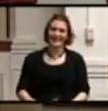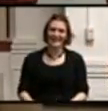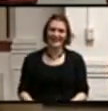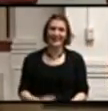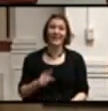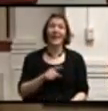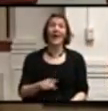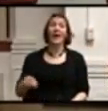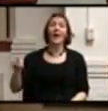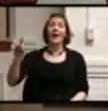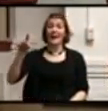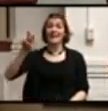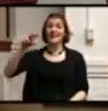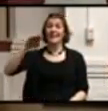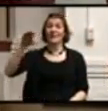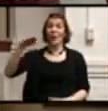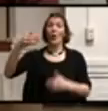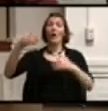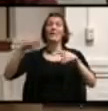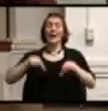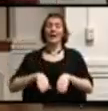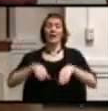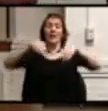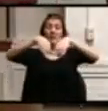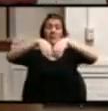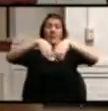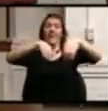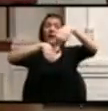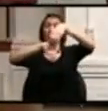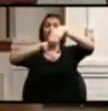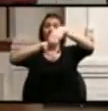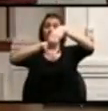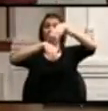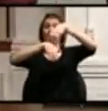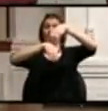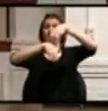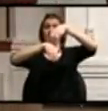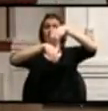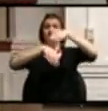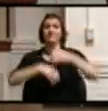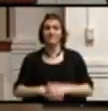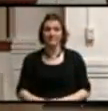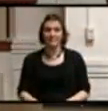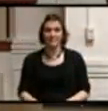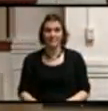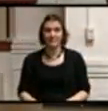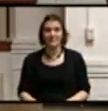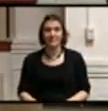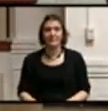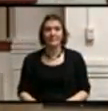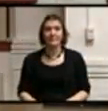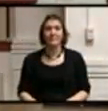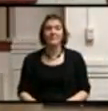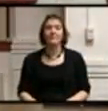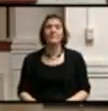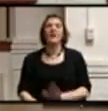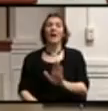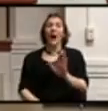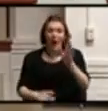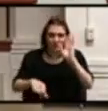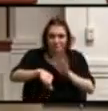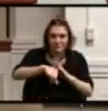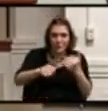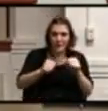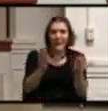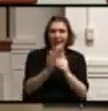And up here, this is where it sets back. The perspectives of that, the 3D, this is all brick too, by